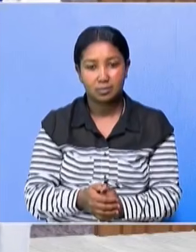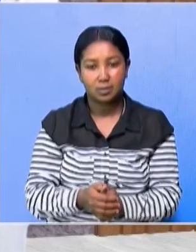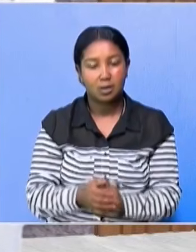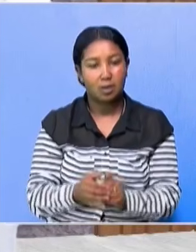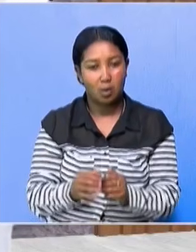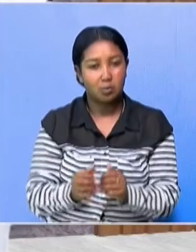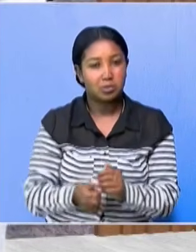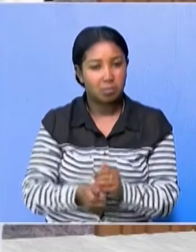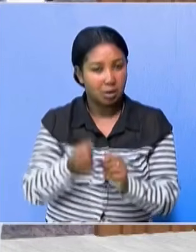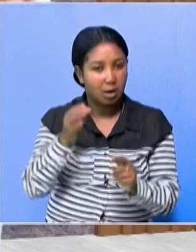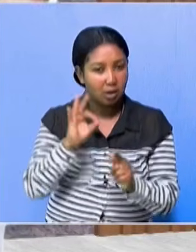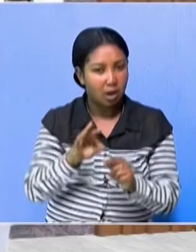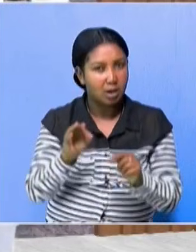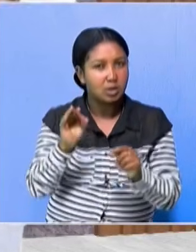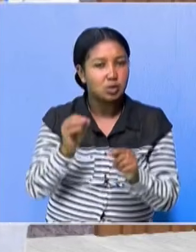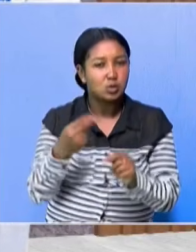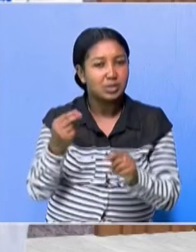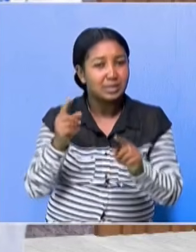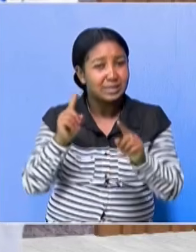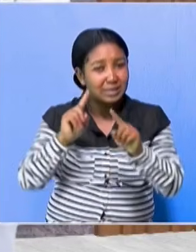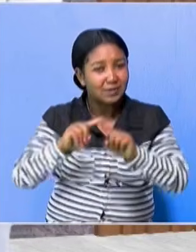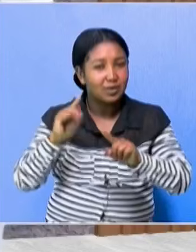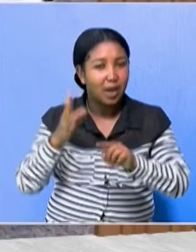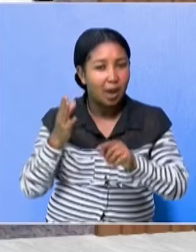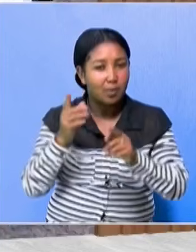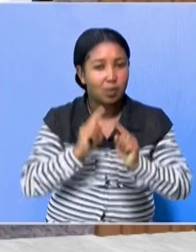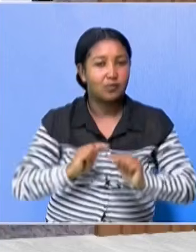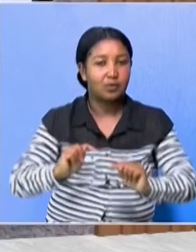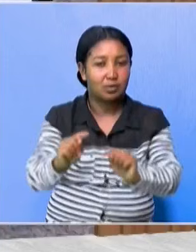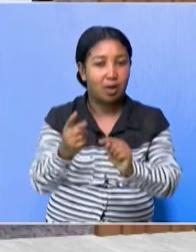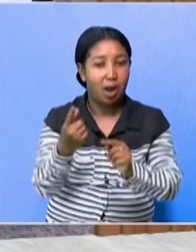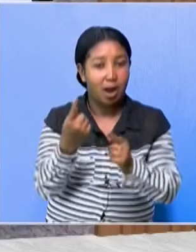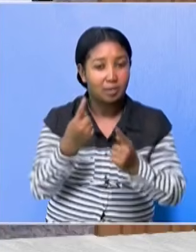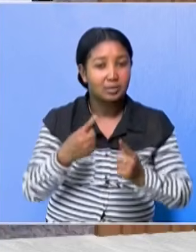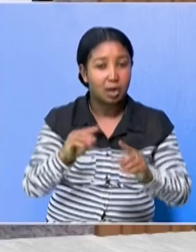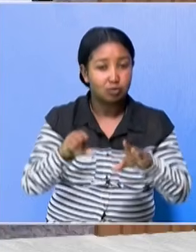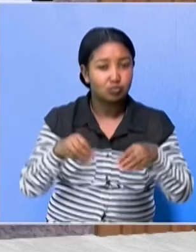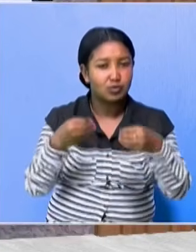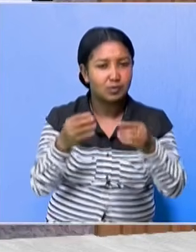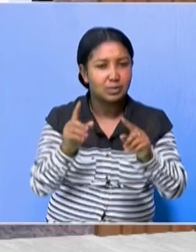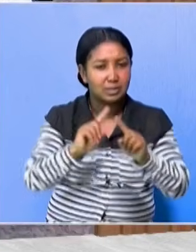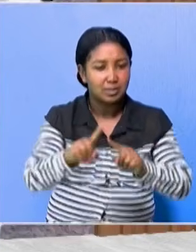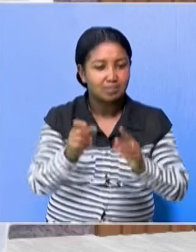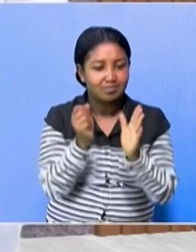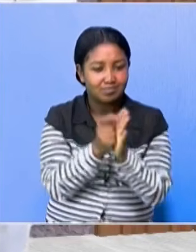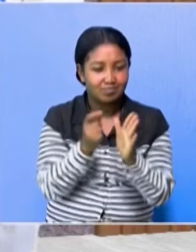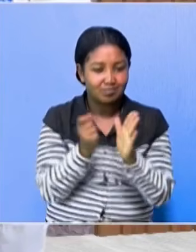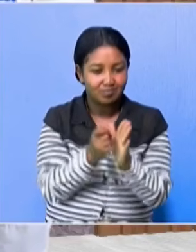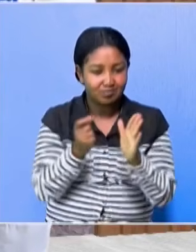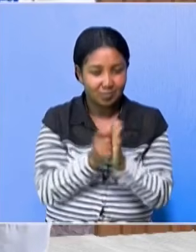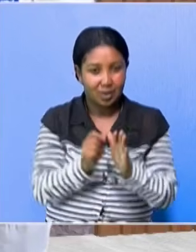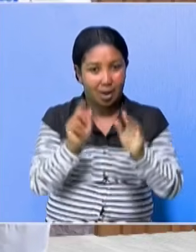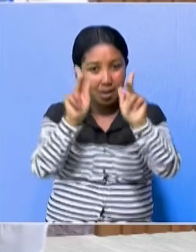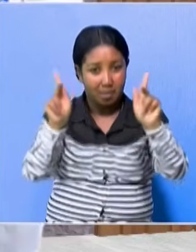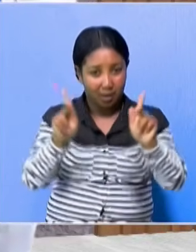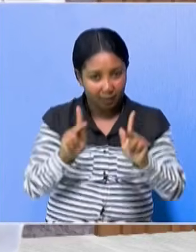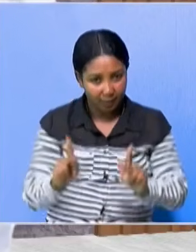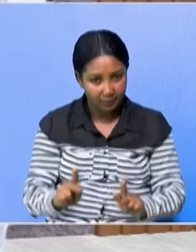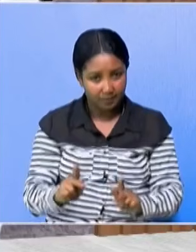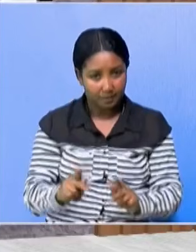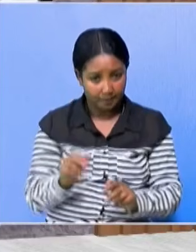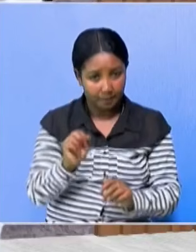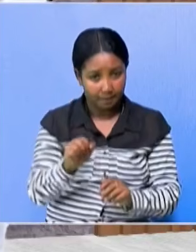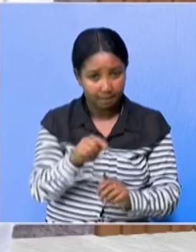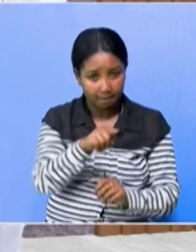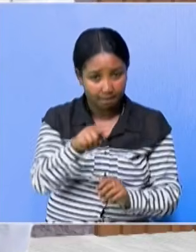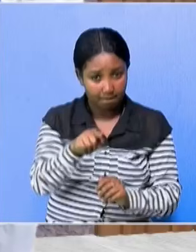a paragraph using different kinds of techniques. So I tried to give you different sample paragraphs for all.